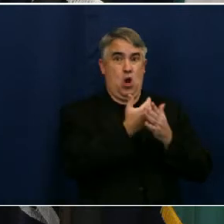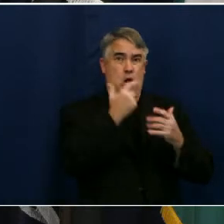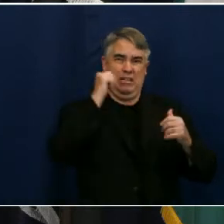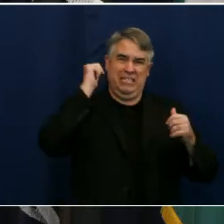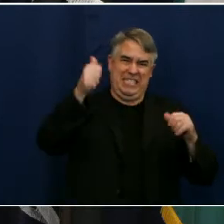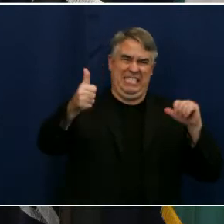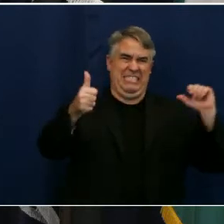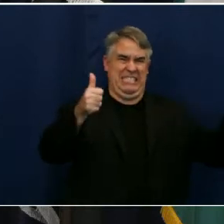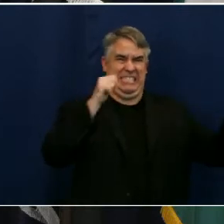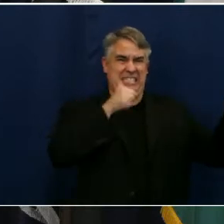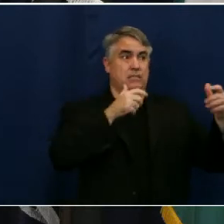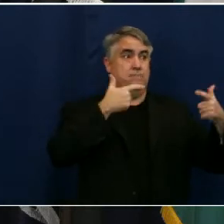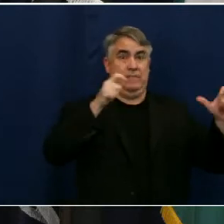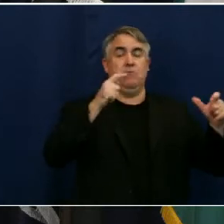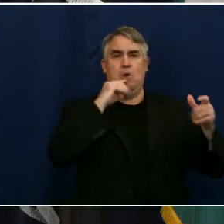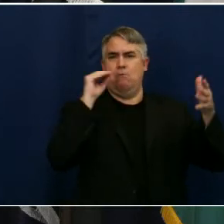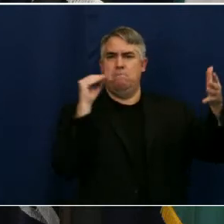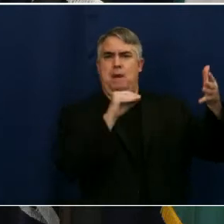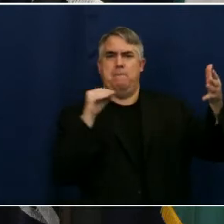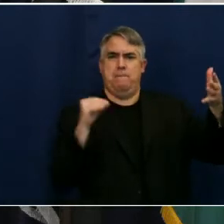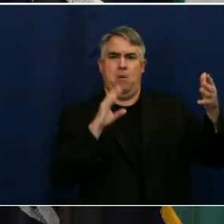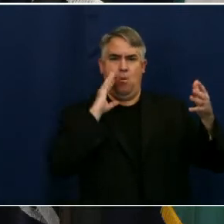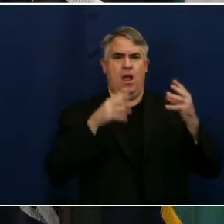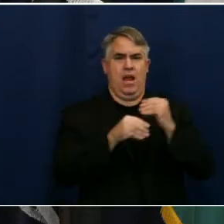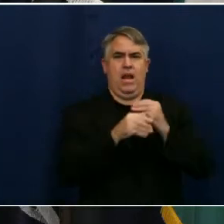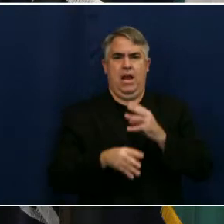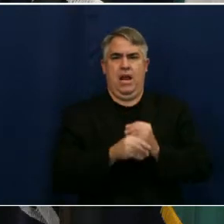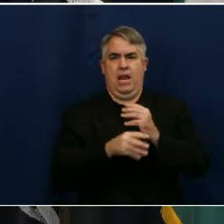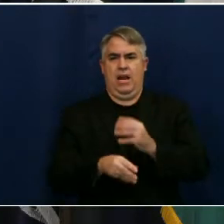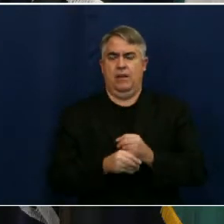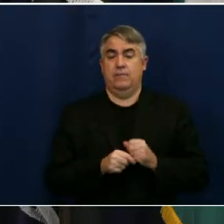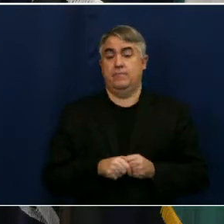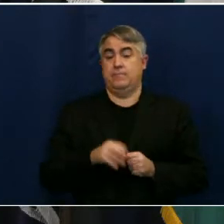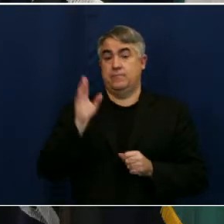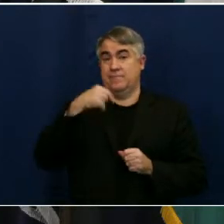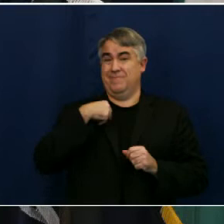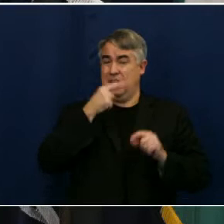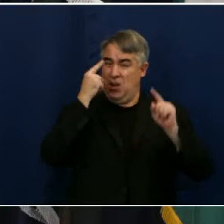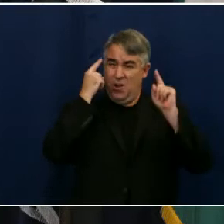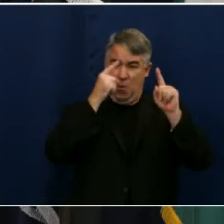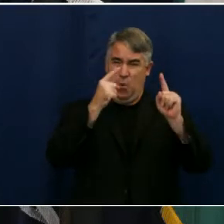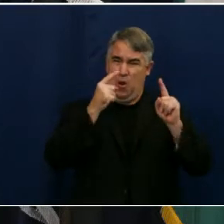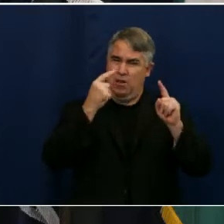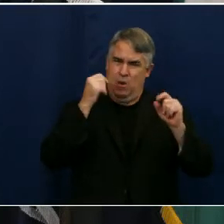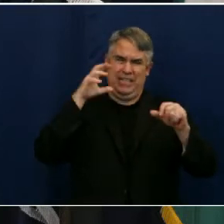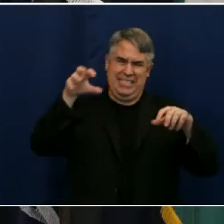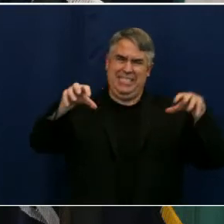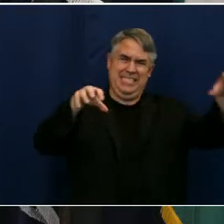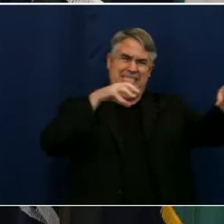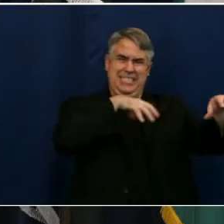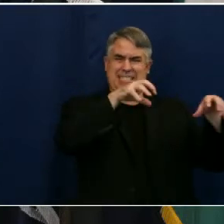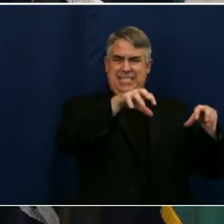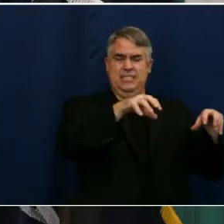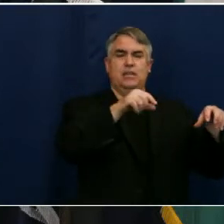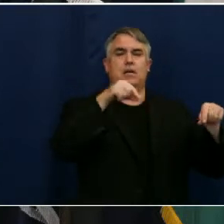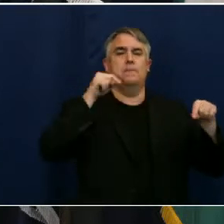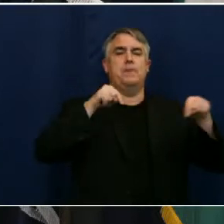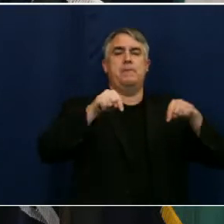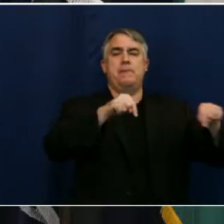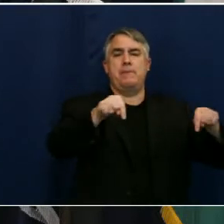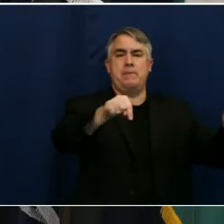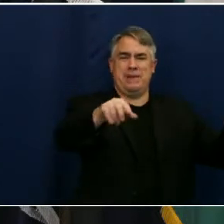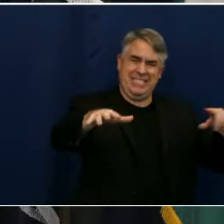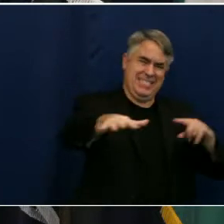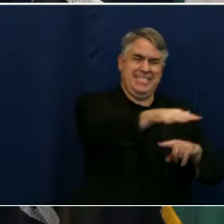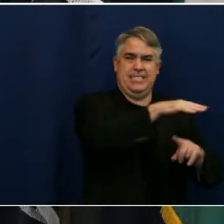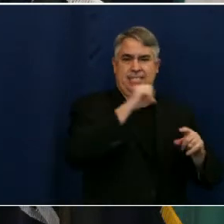we hope to be very soon is for the superstations and the pods, county-administered pods that we're running, that people